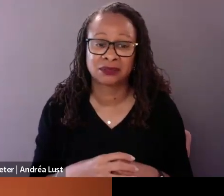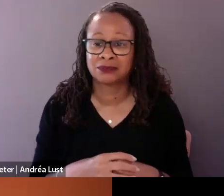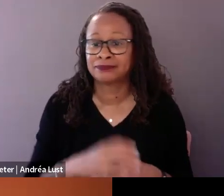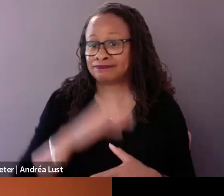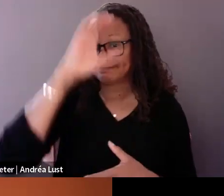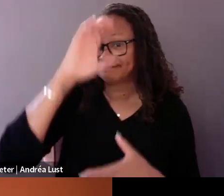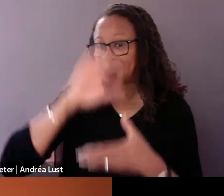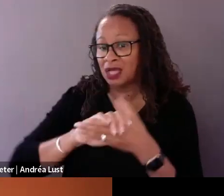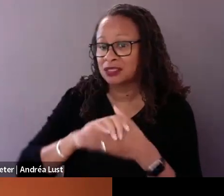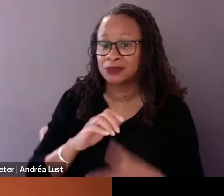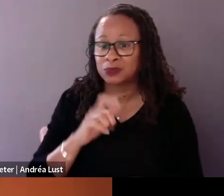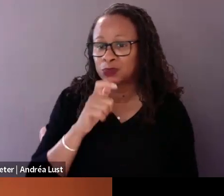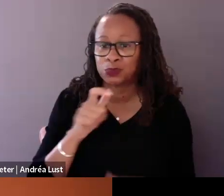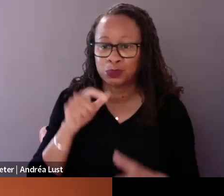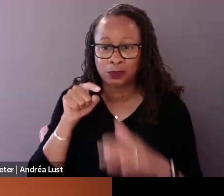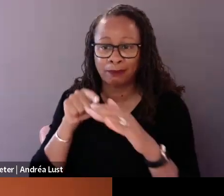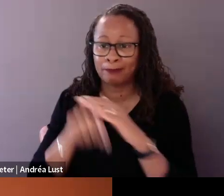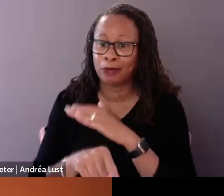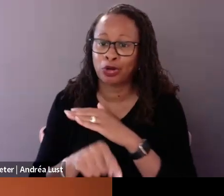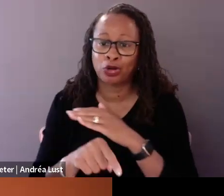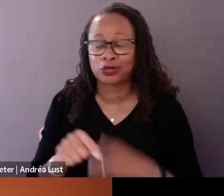husband who, you know, murders his